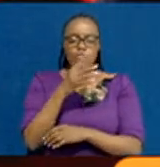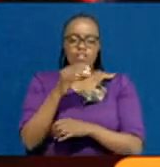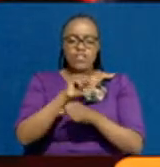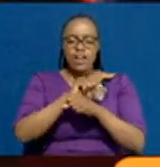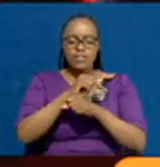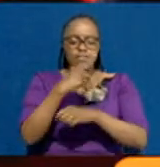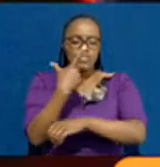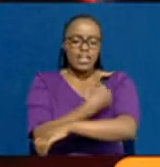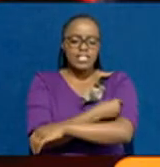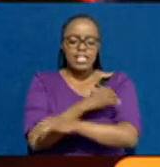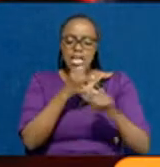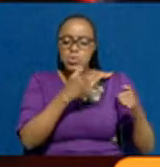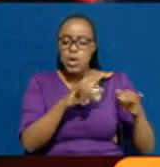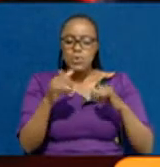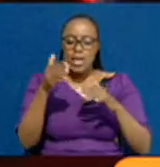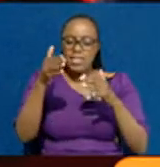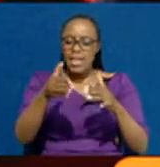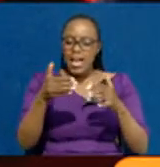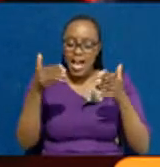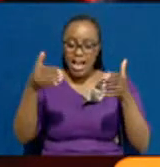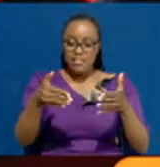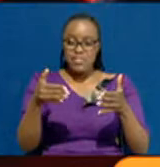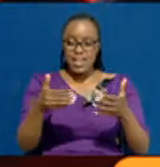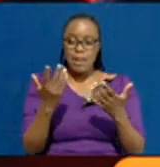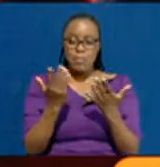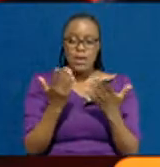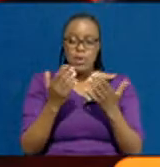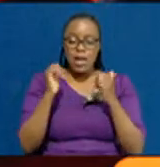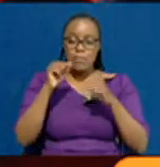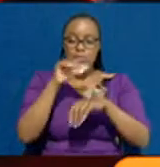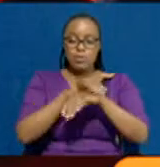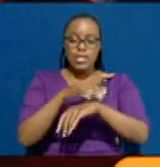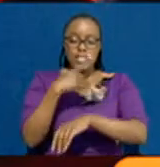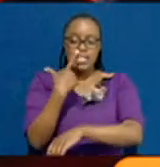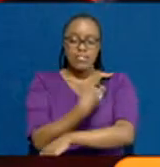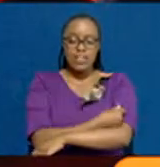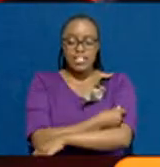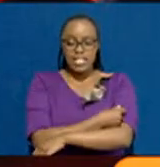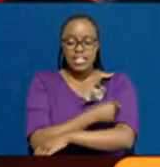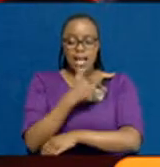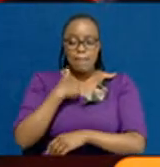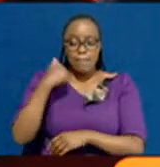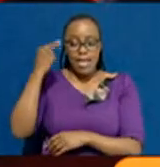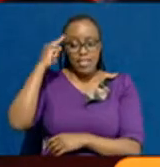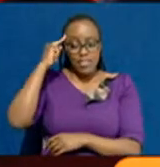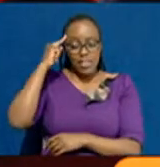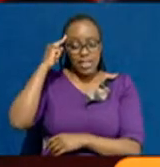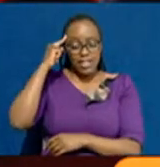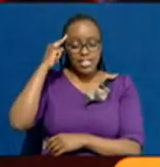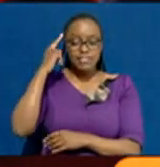several times and they were not there. Are they available now, and where can they get vaccinated? I think, I